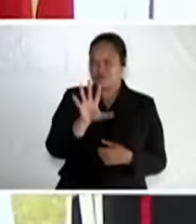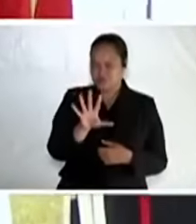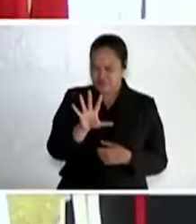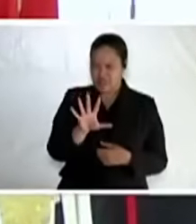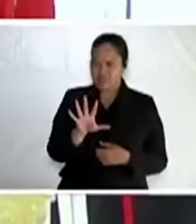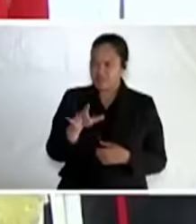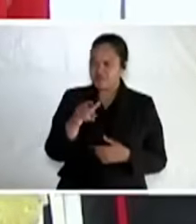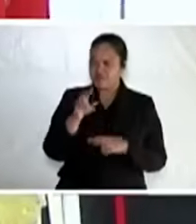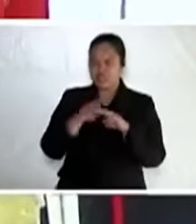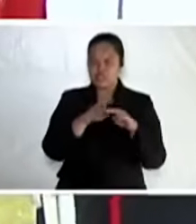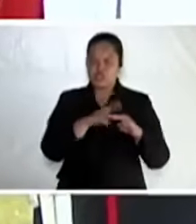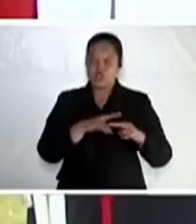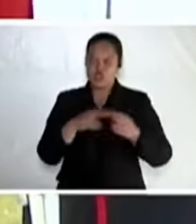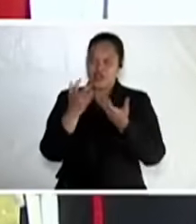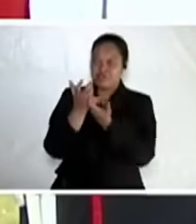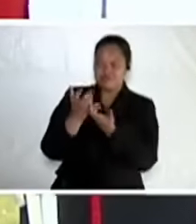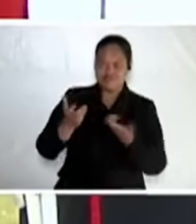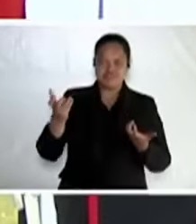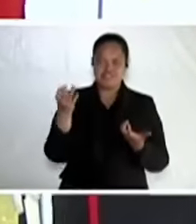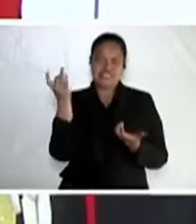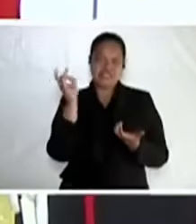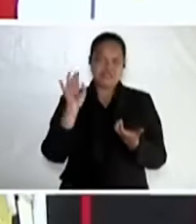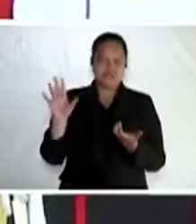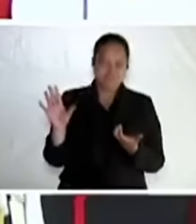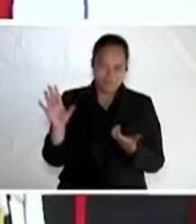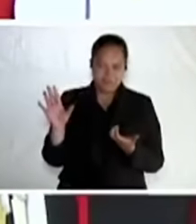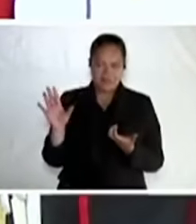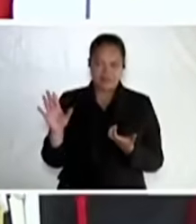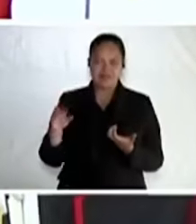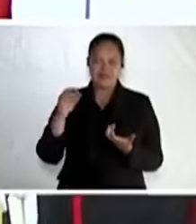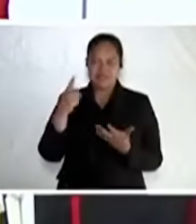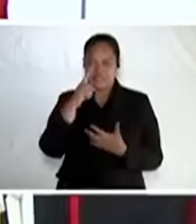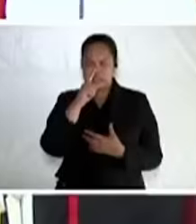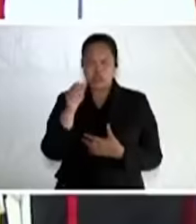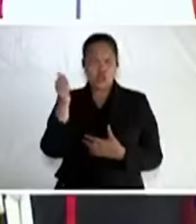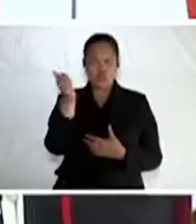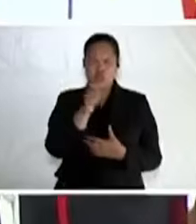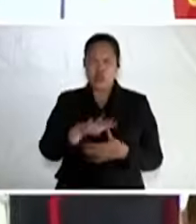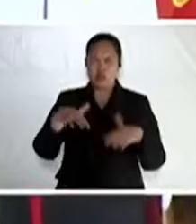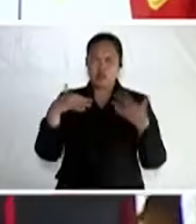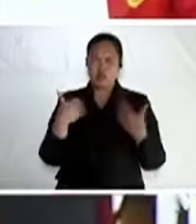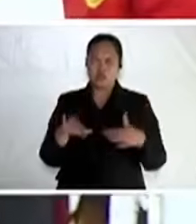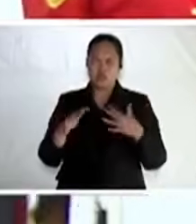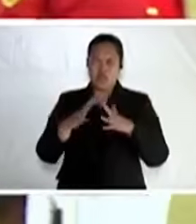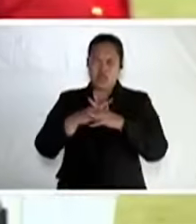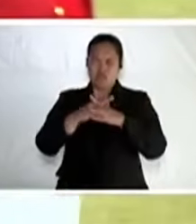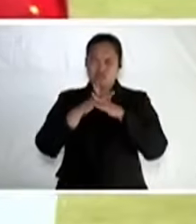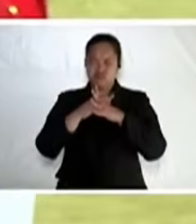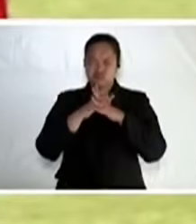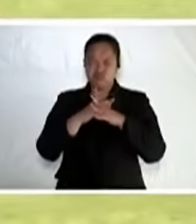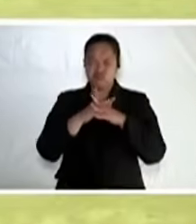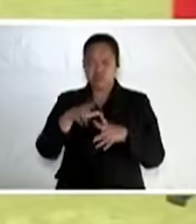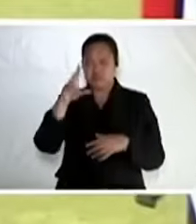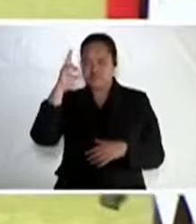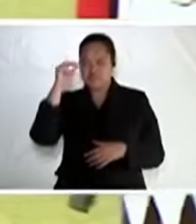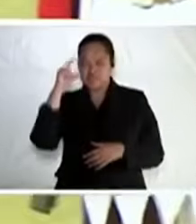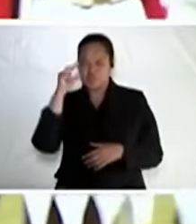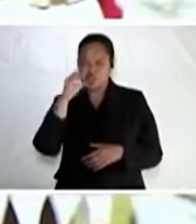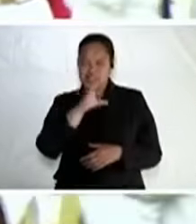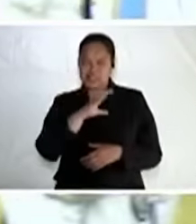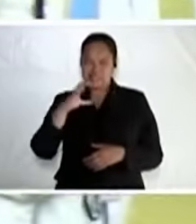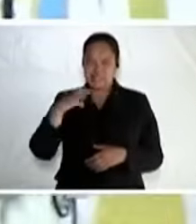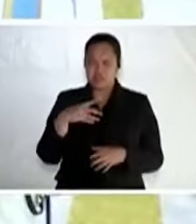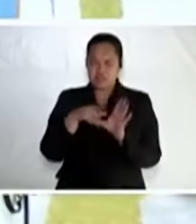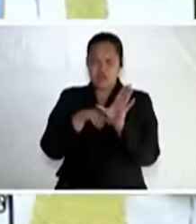kalima ni nonda tunga lala da reda na be asani rara era sina yo irna len banua o irna dorbo o